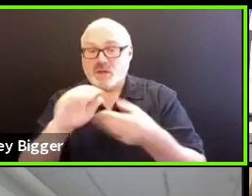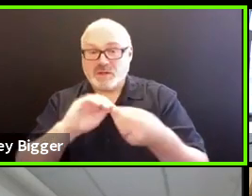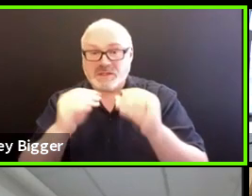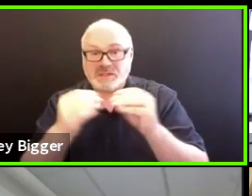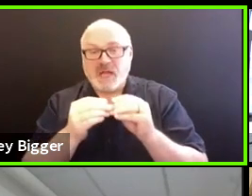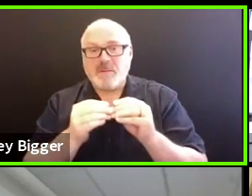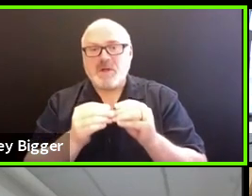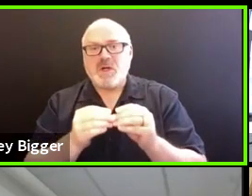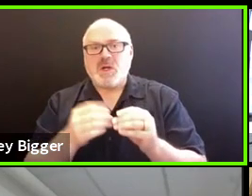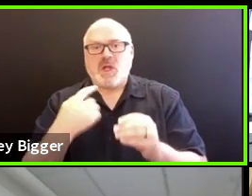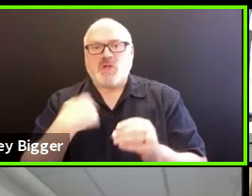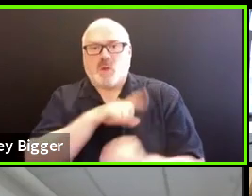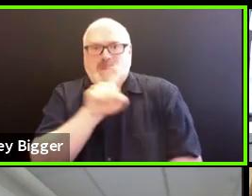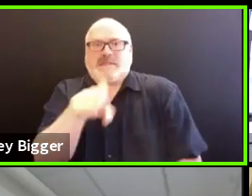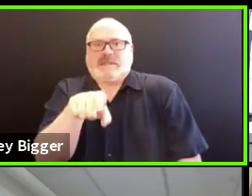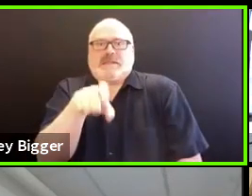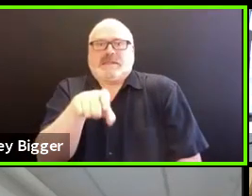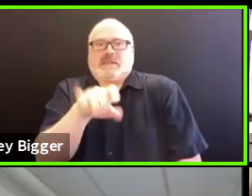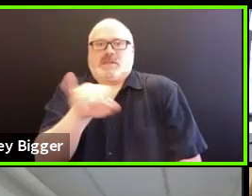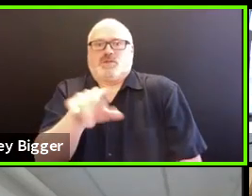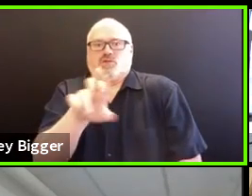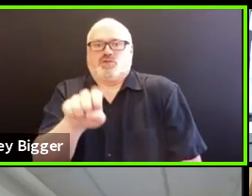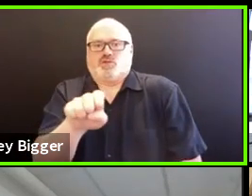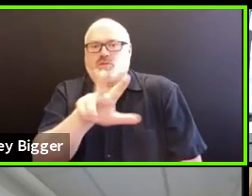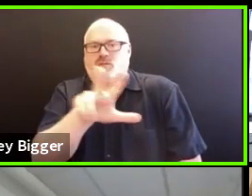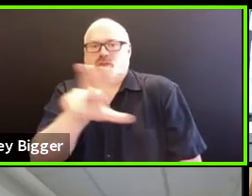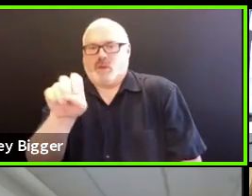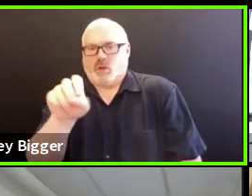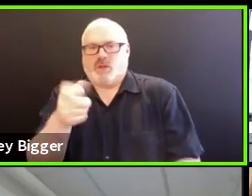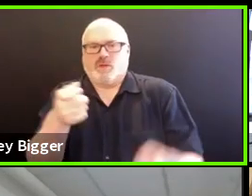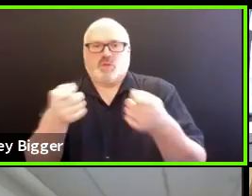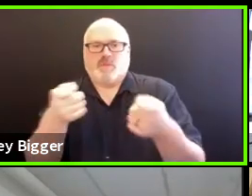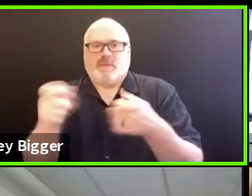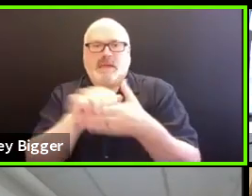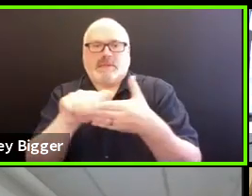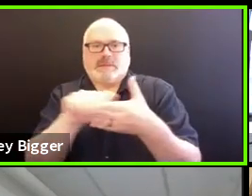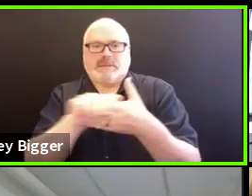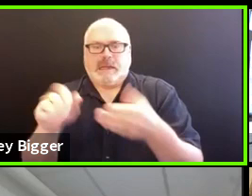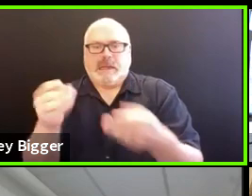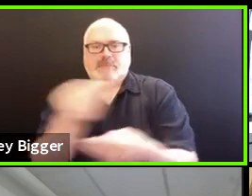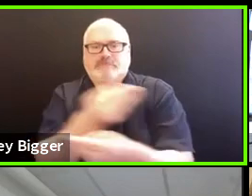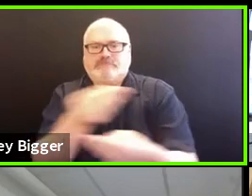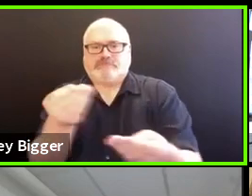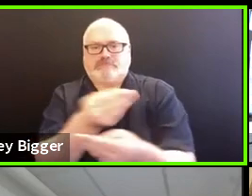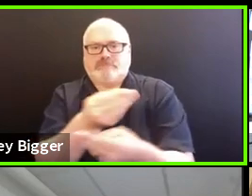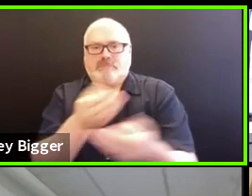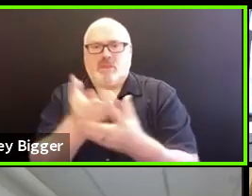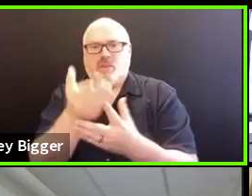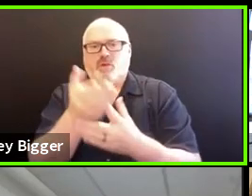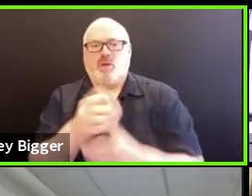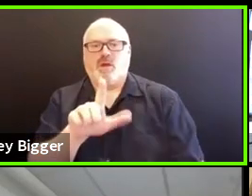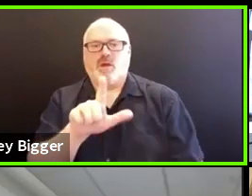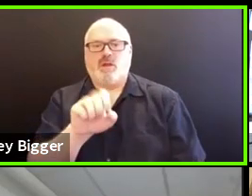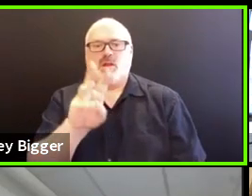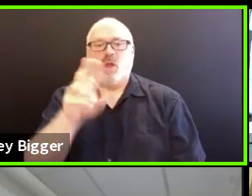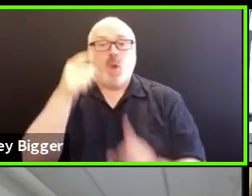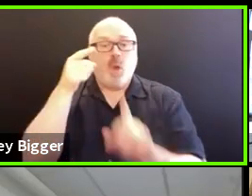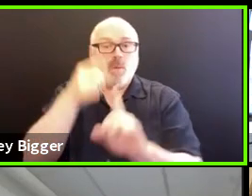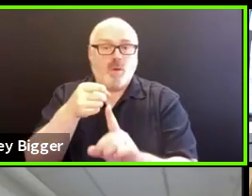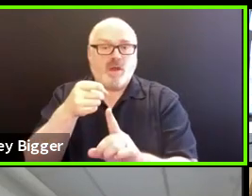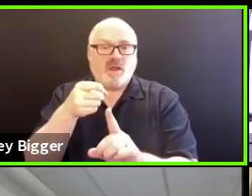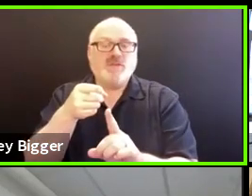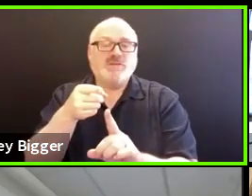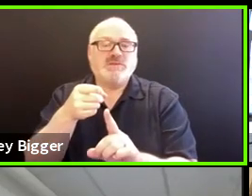what is needed at June 30th to manage cash flow through our low point in our cash cycle